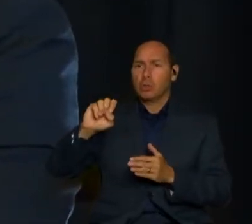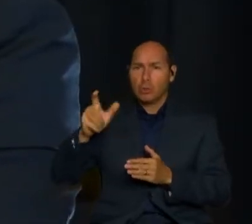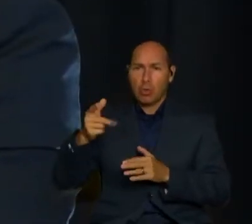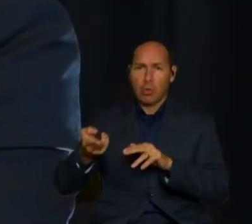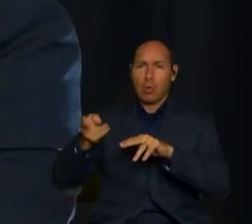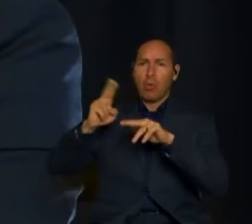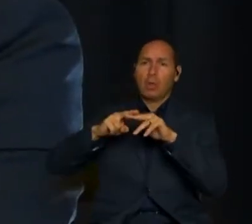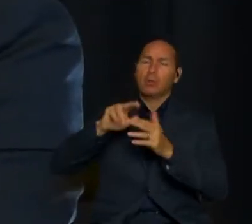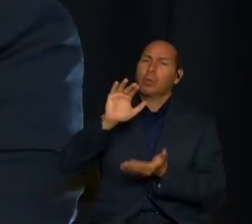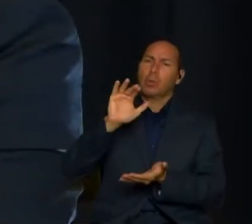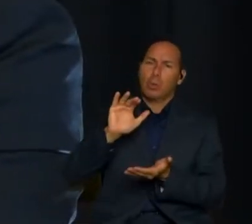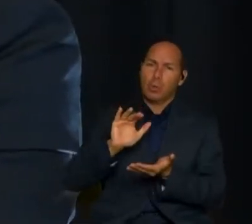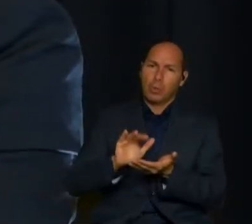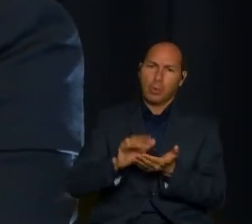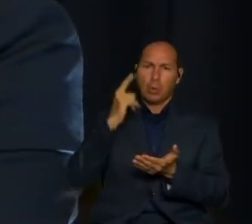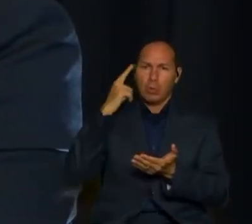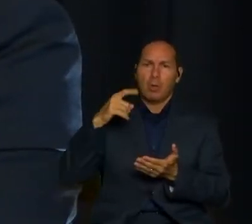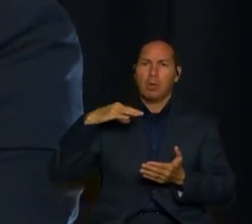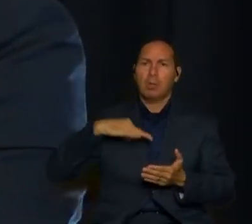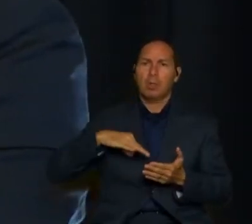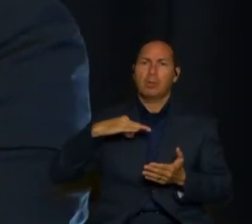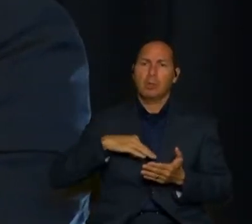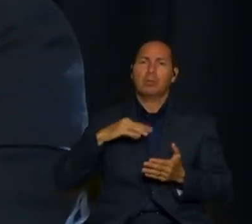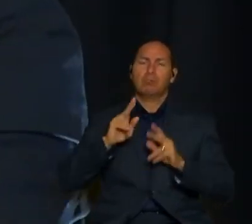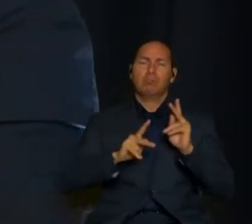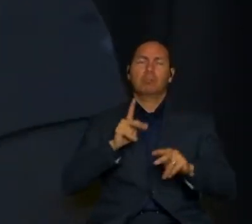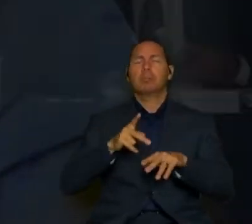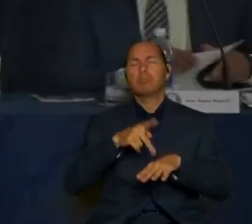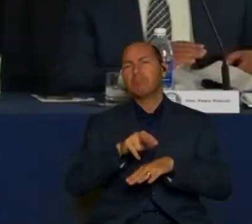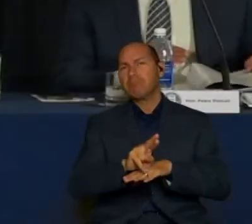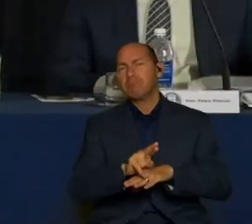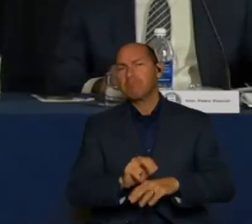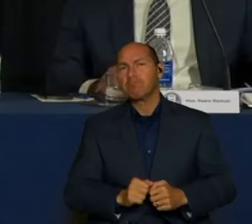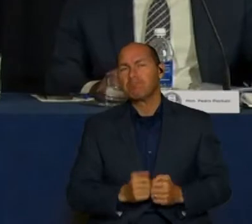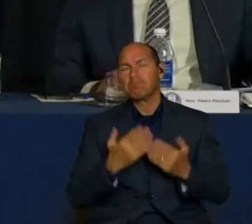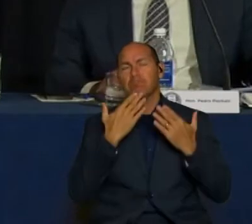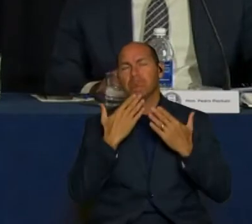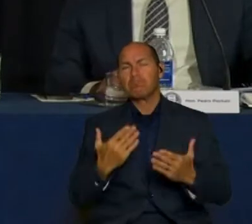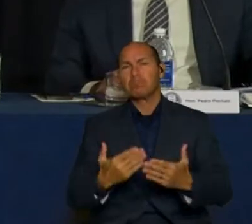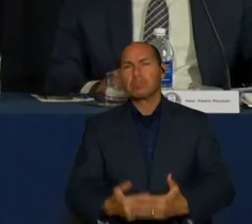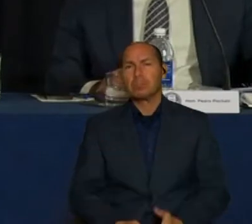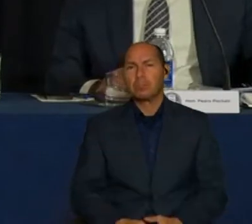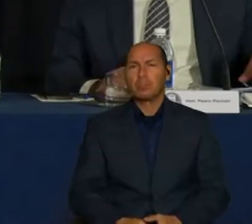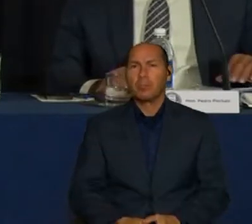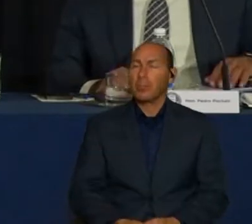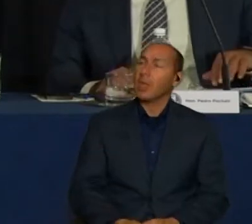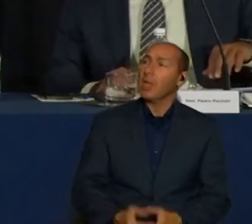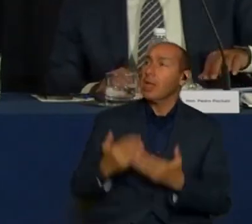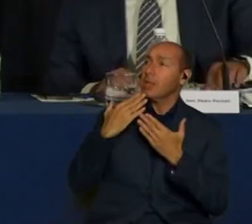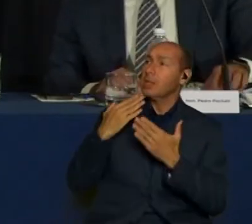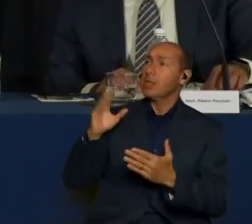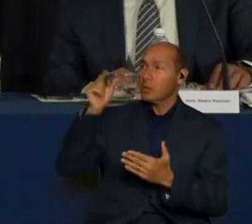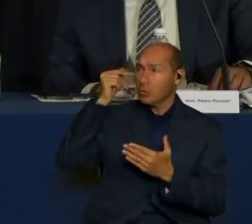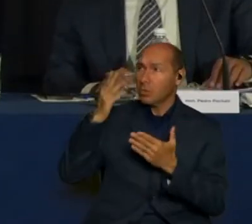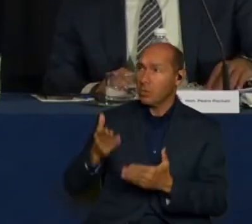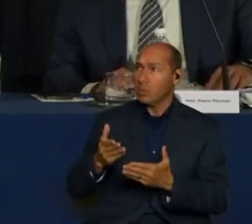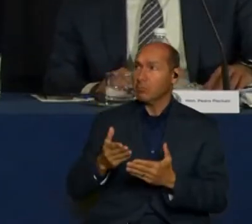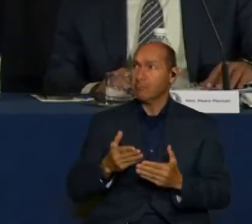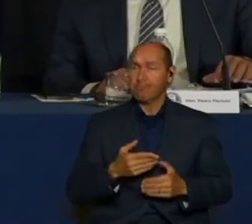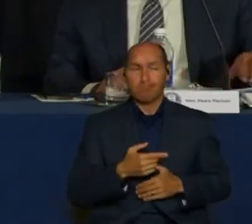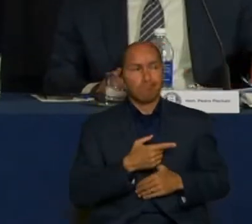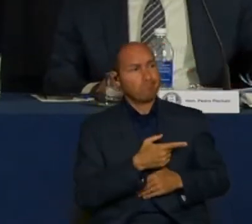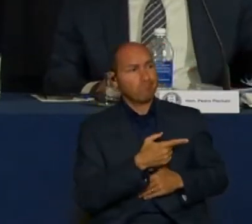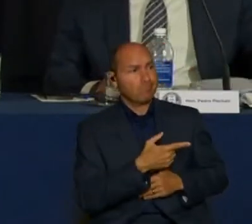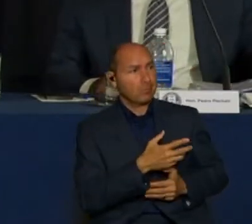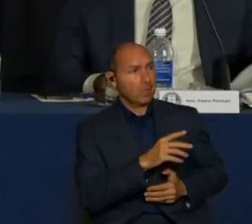for the benefit of the people of Puerto Rico. Thank you. David. Thank, Thank you, Governor. Antonio would like to say